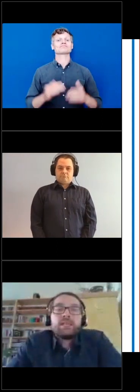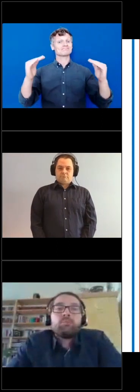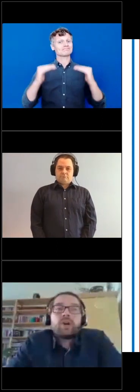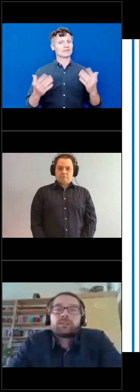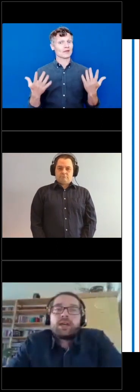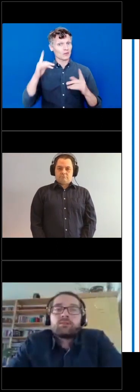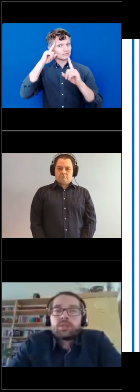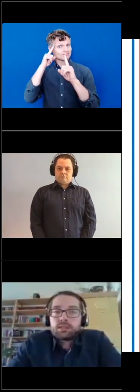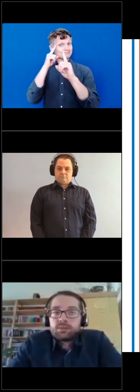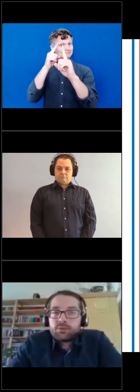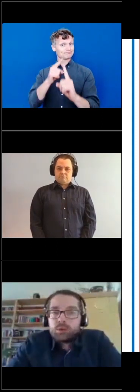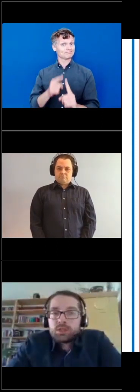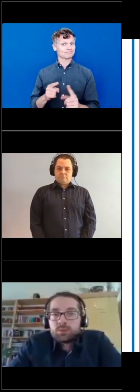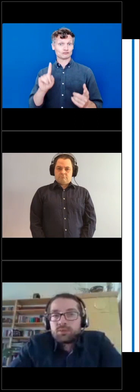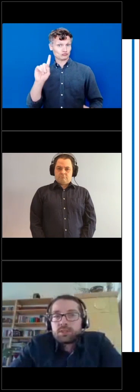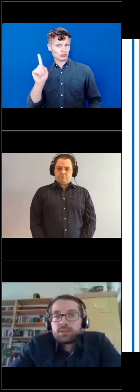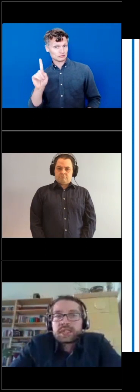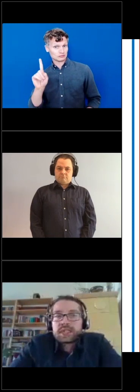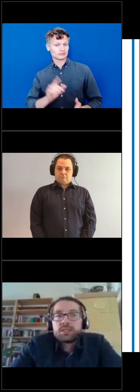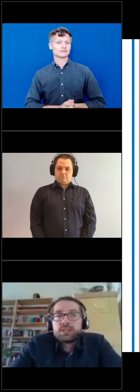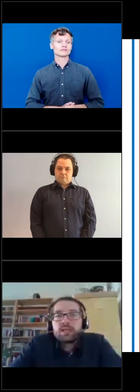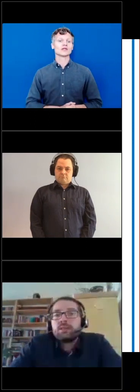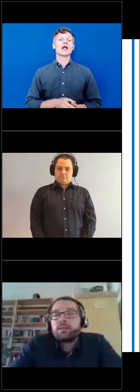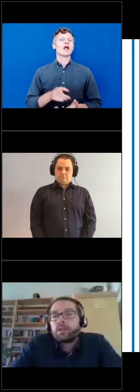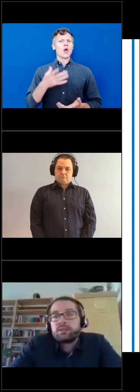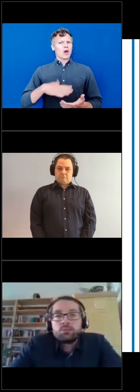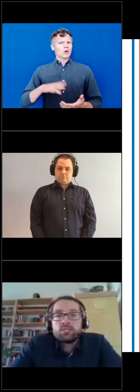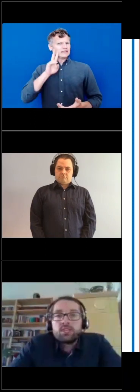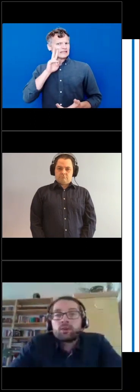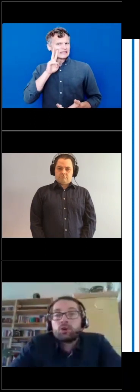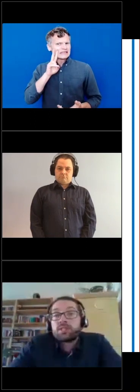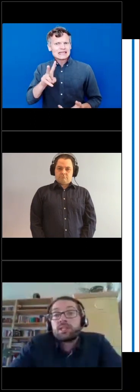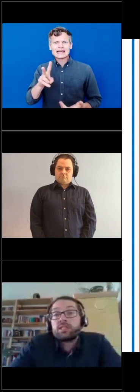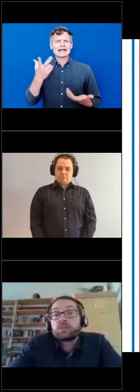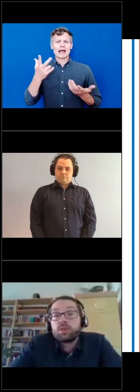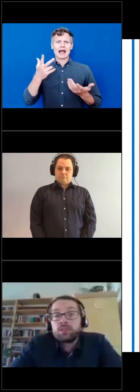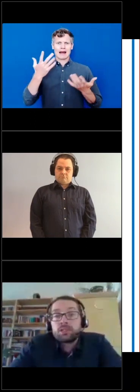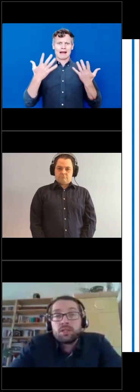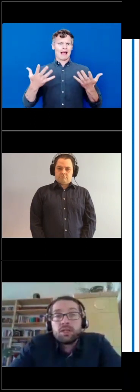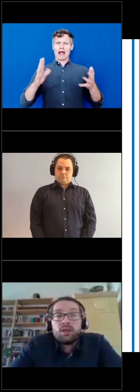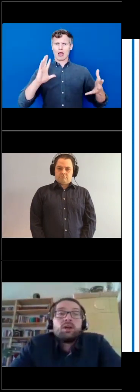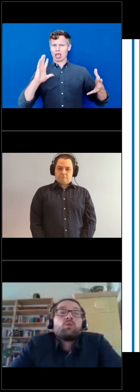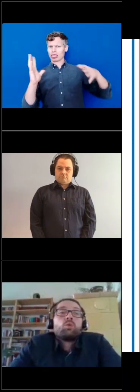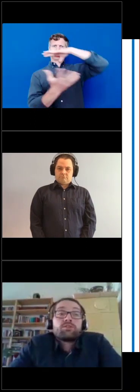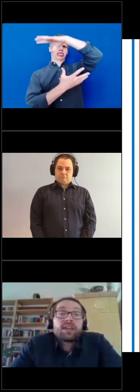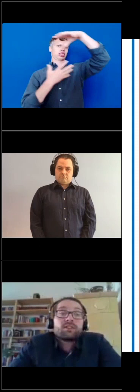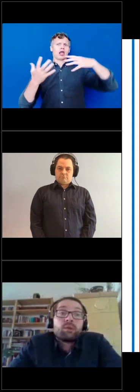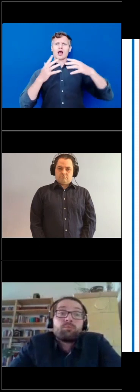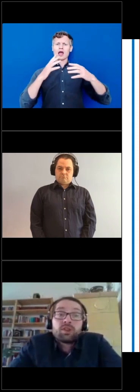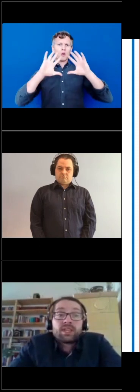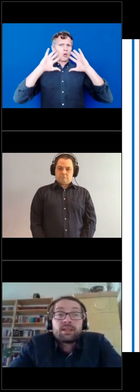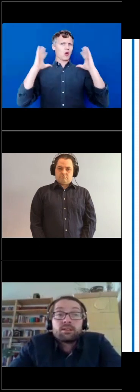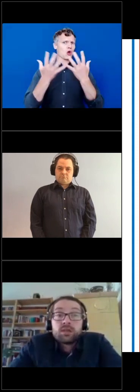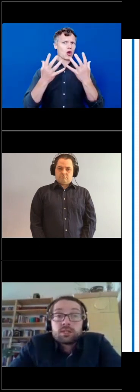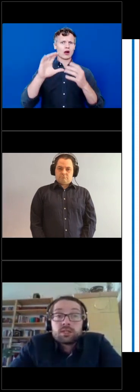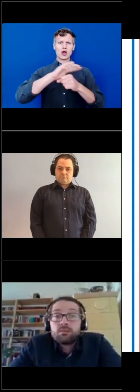key barriers and risks for persons with disabilities in the humanitarian COVID-19 response. What factors may put them